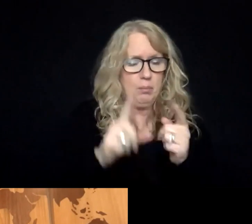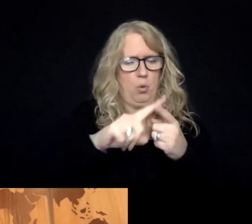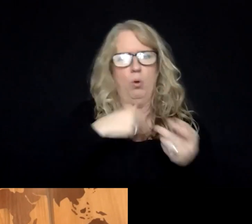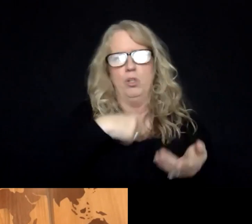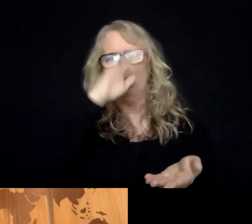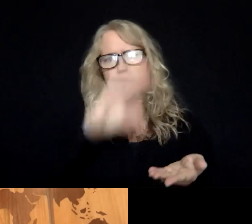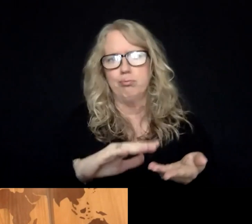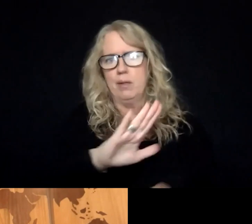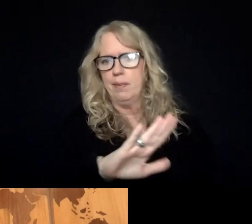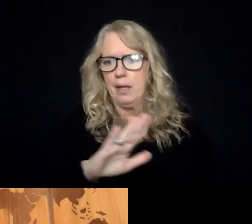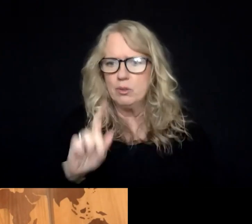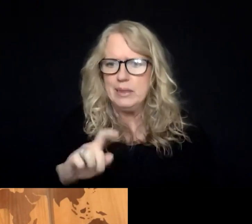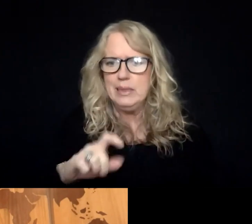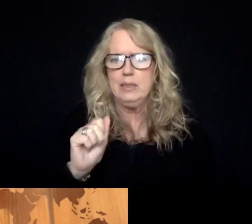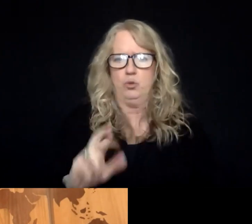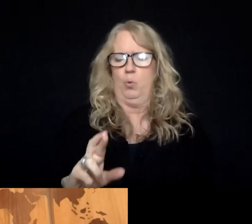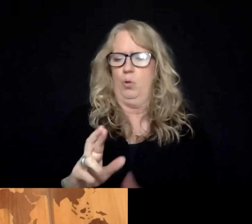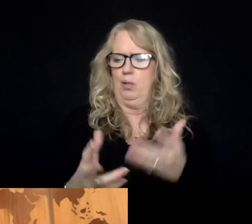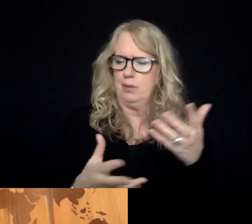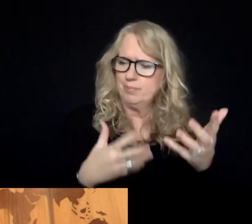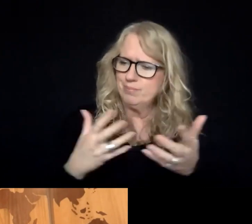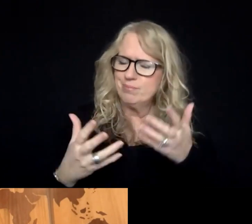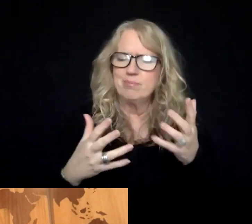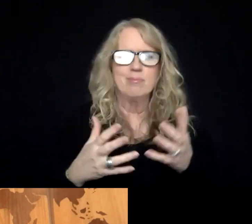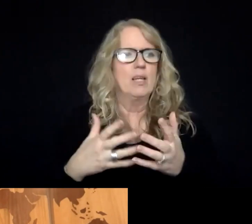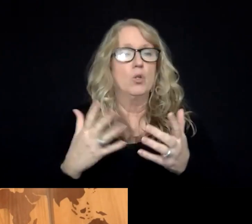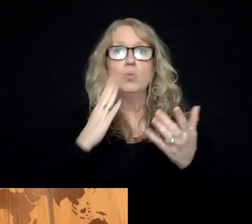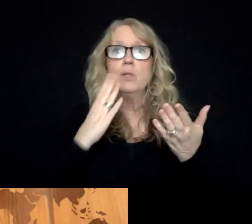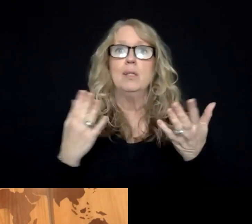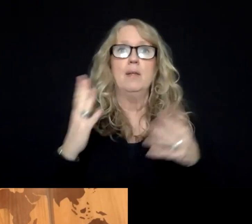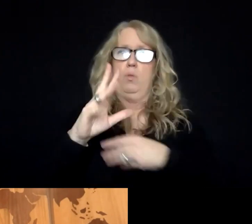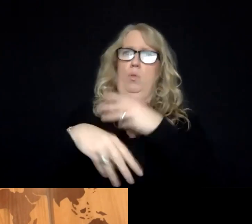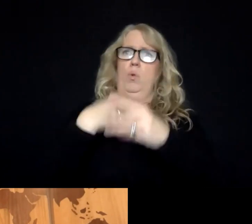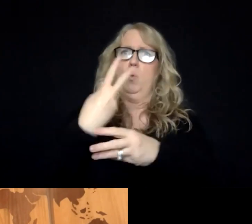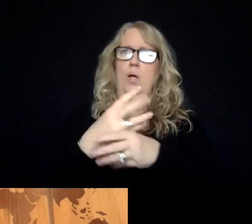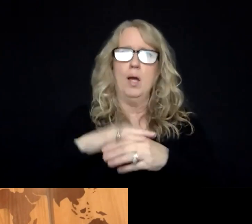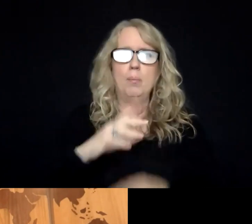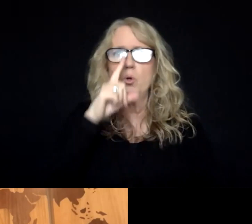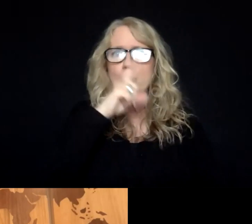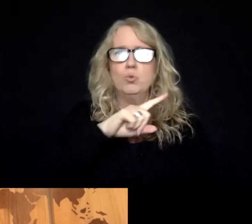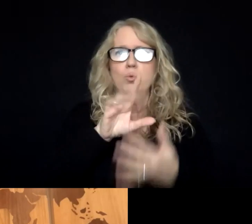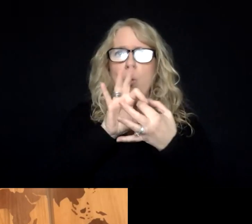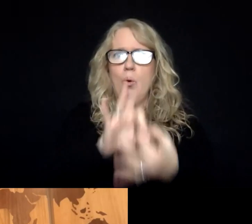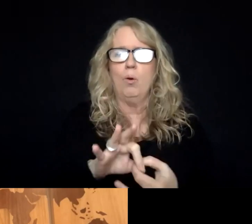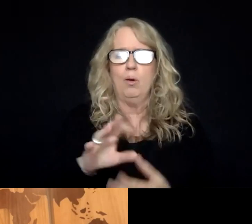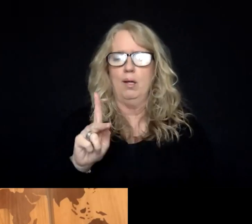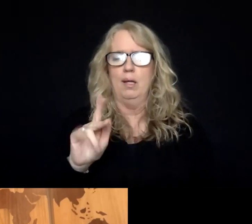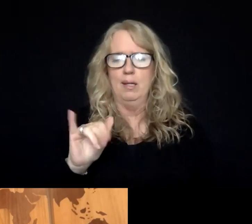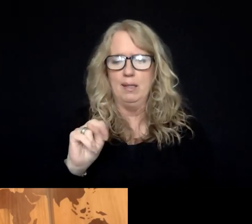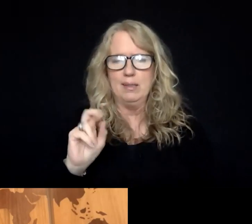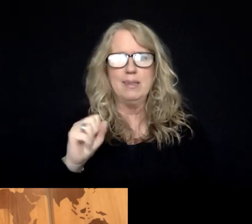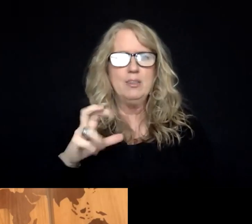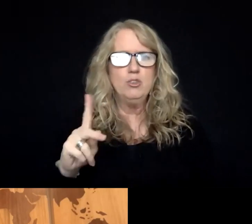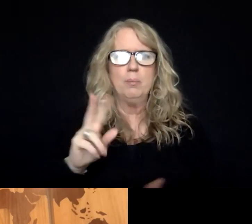whatever. And on the other hand, the whole world of pseudo kinship, all the ways in which we